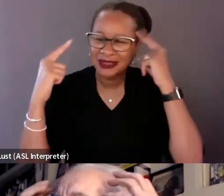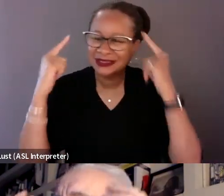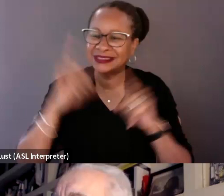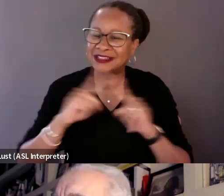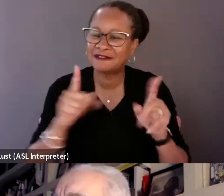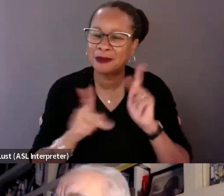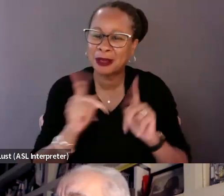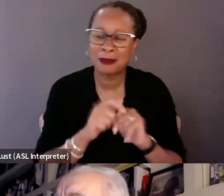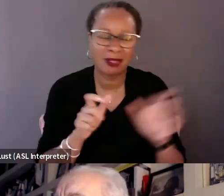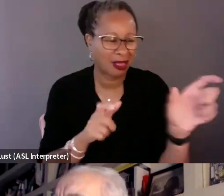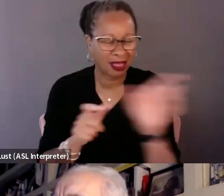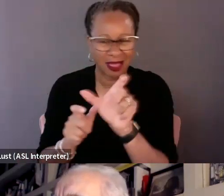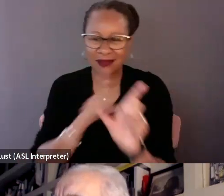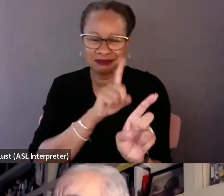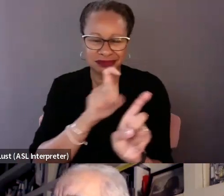and find